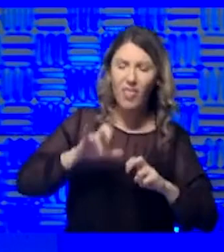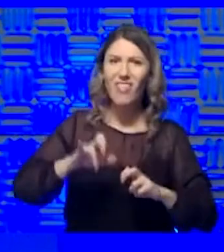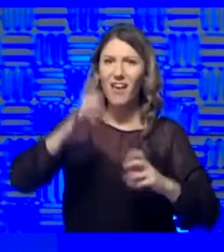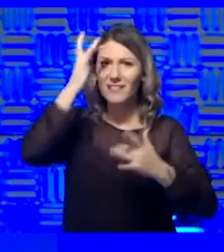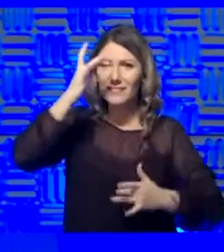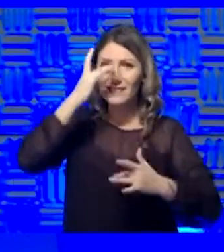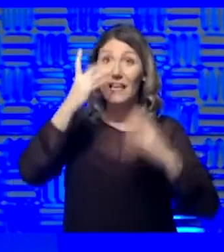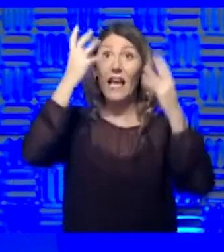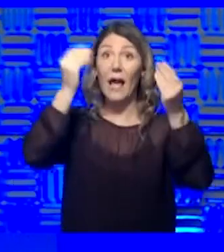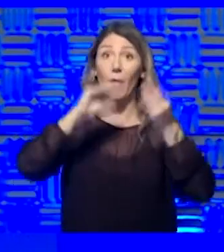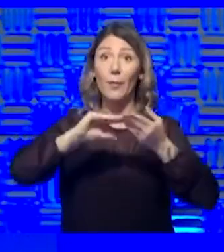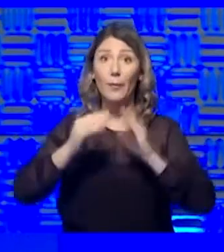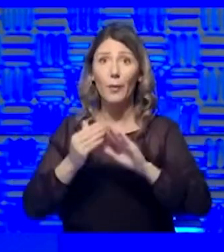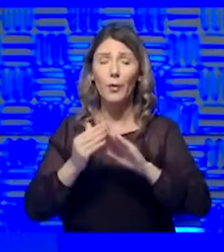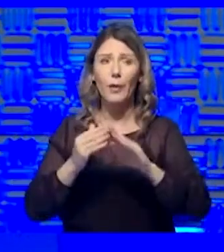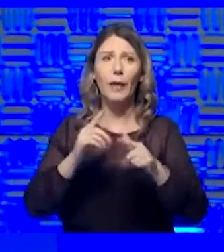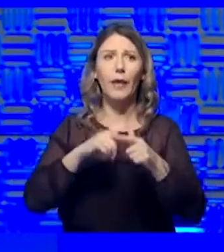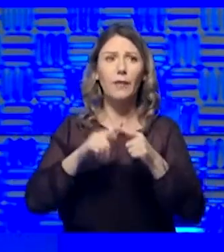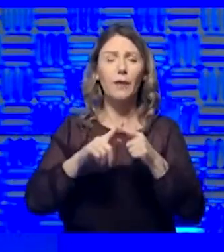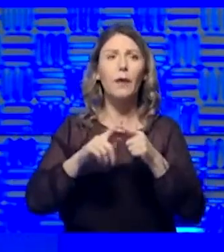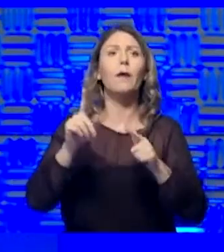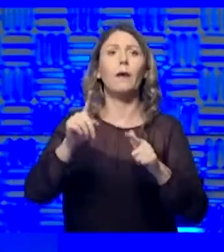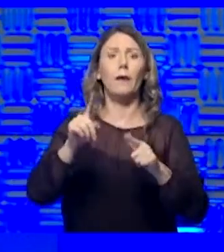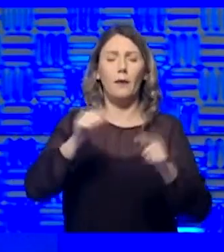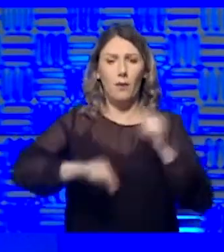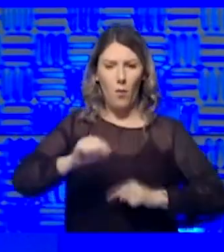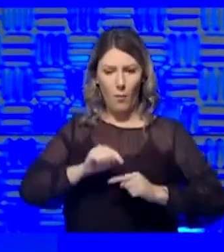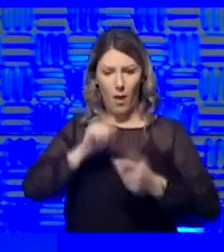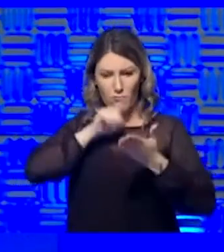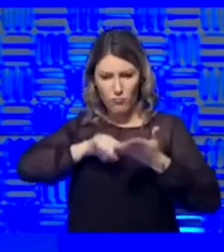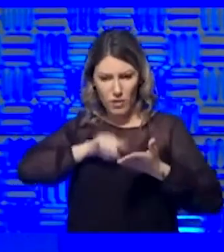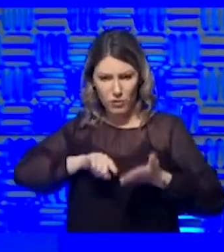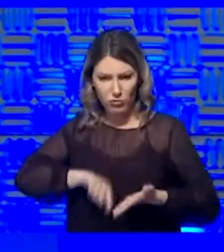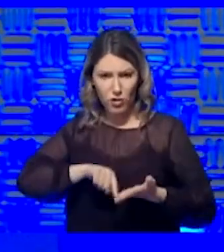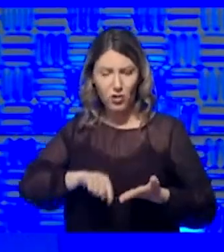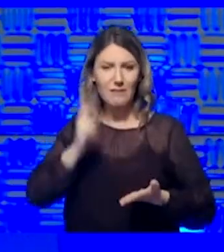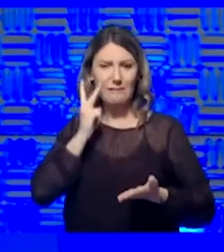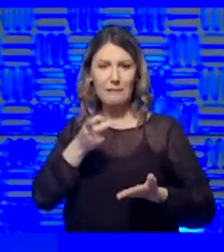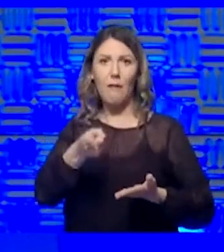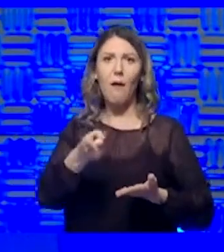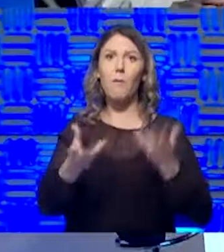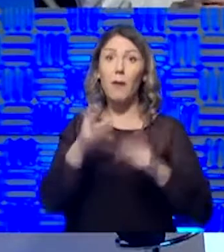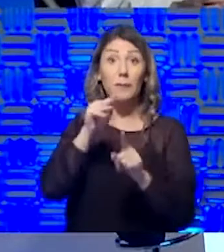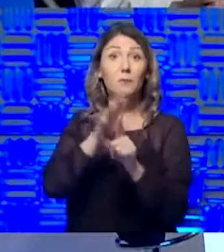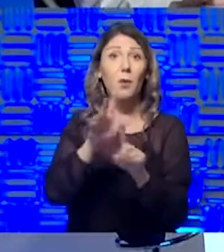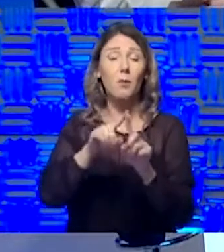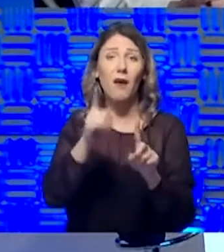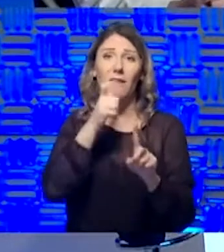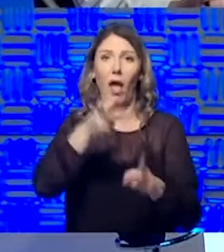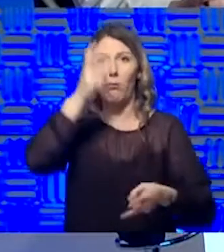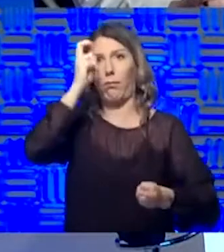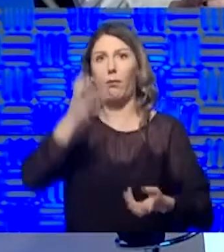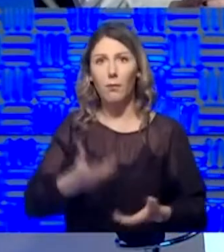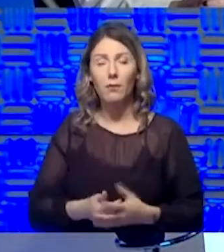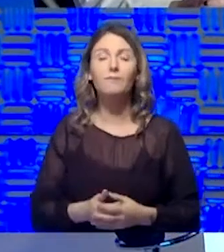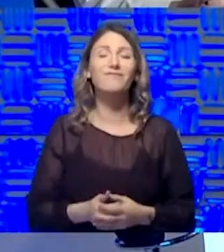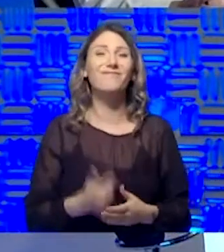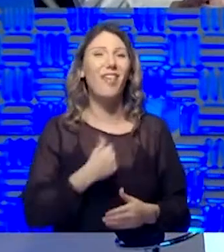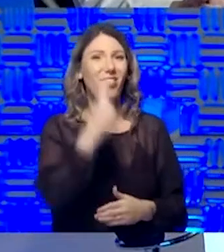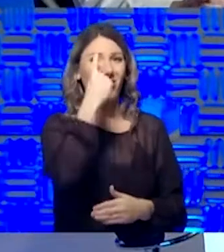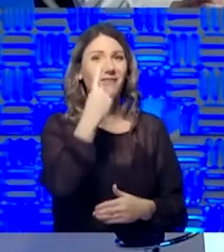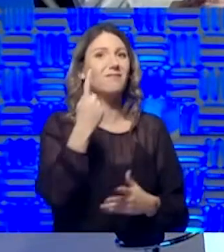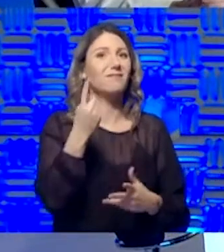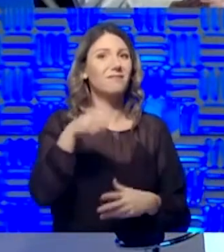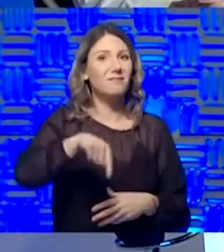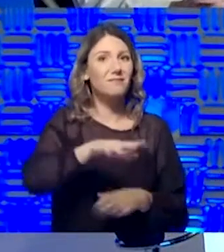time, and also looking back to see if other people were exposed and maybe just not as ill. Yeah, so I think this area is gonna